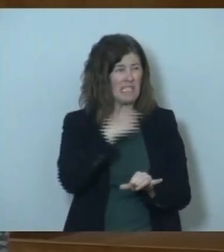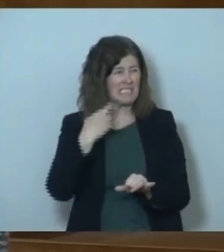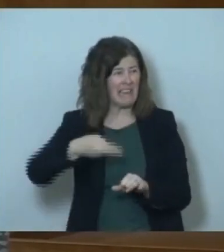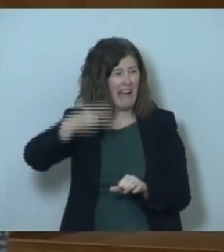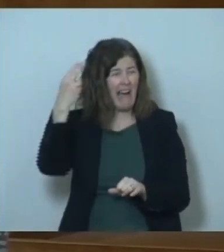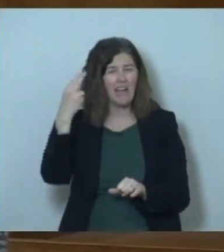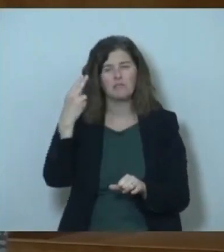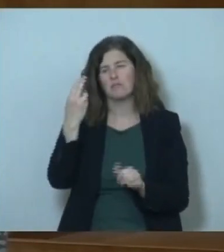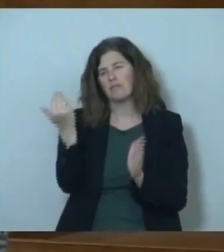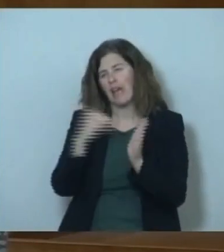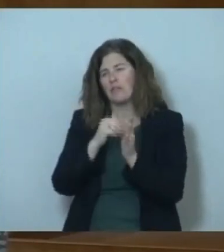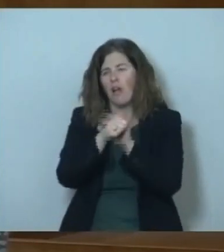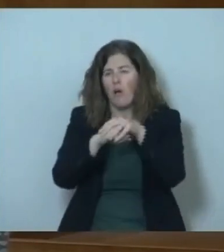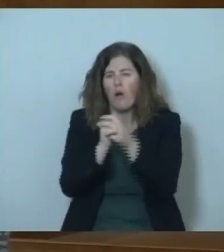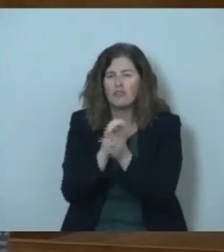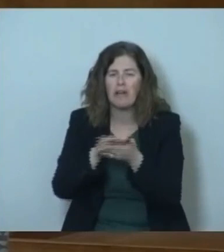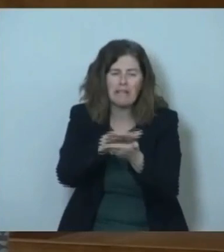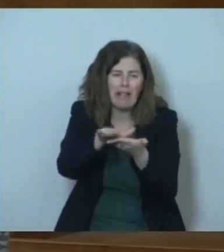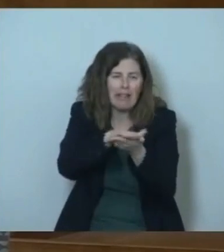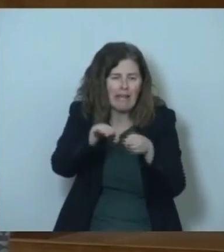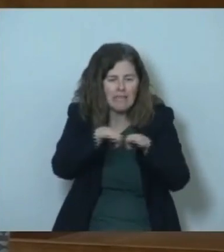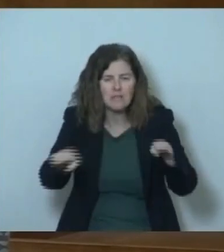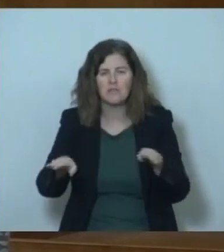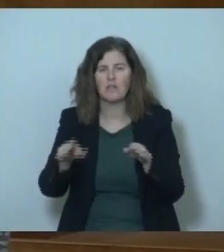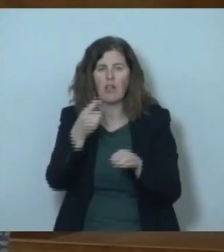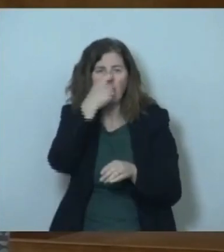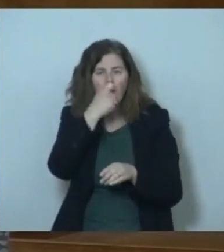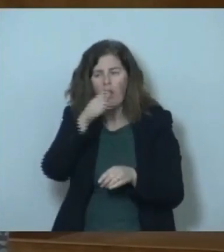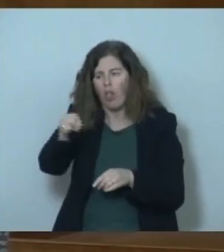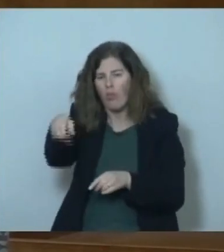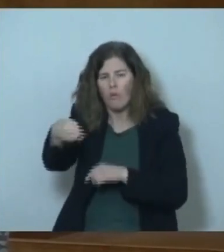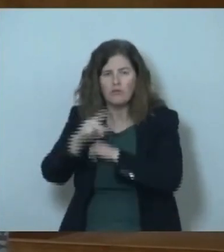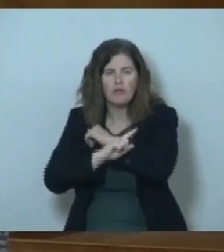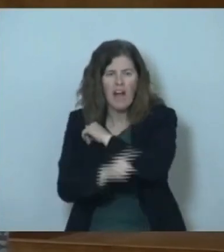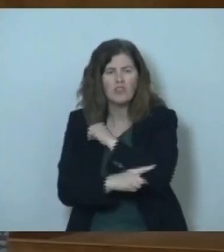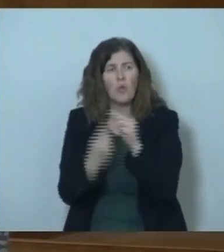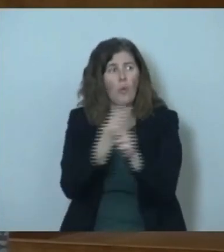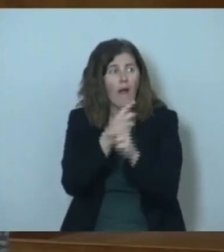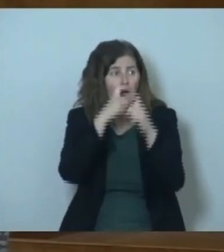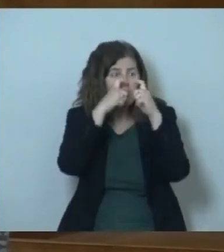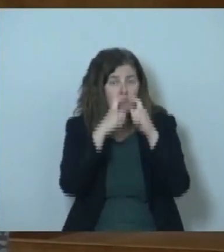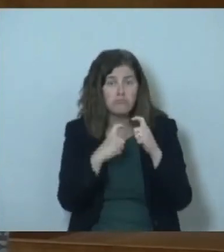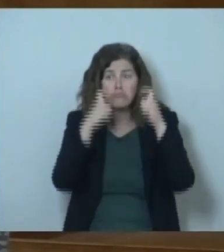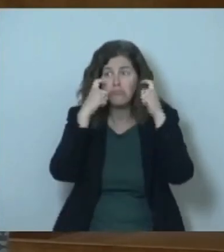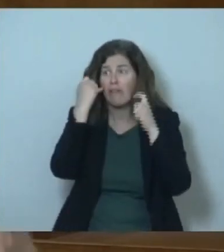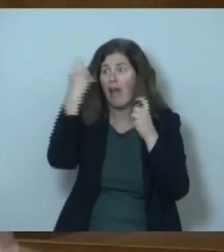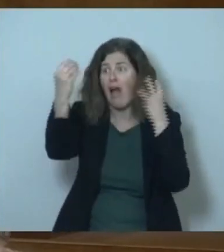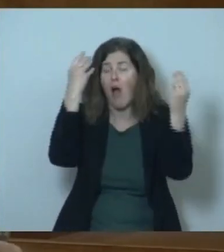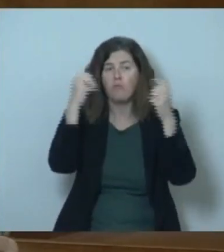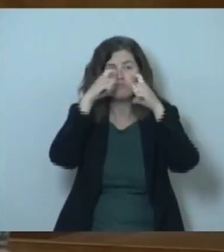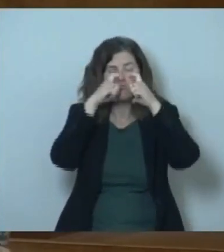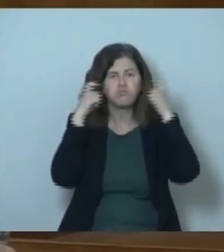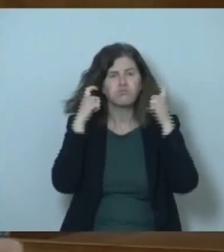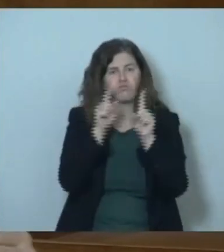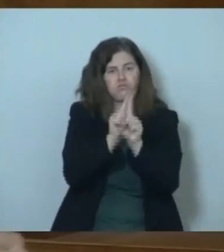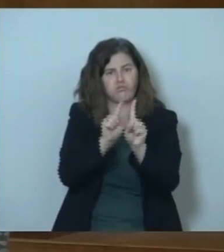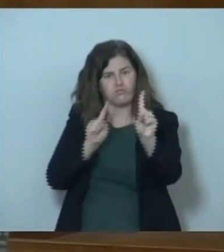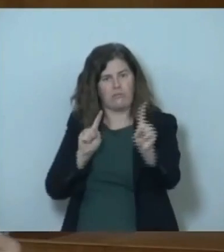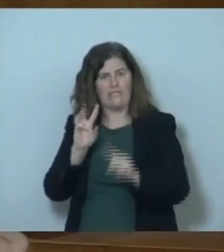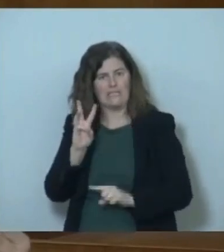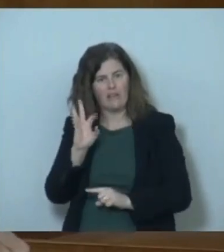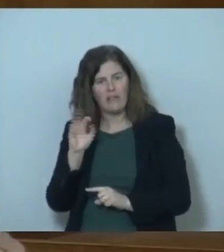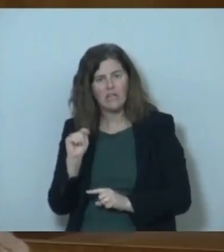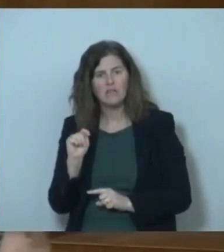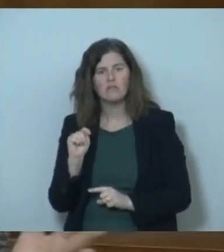hands, clean off surfaces, cough into tissues, wear those face coverings in public and keep those 6-foot distance to help